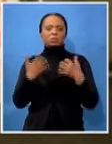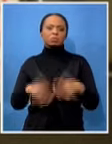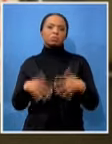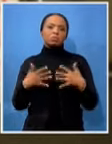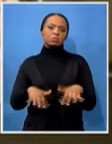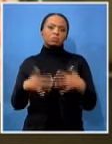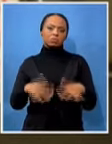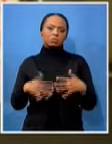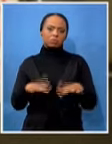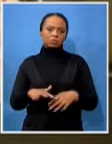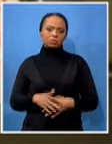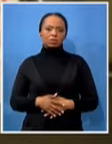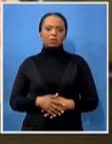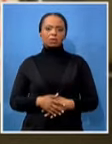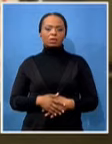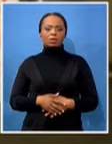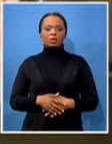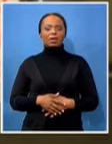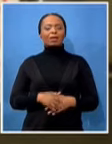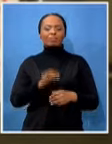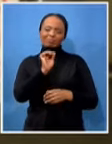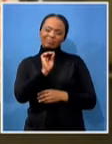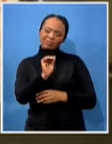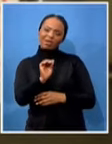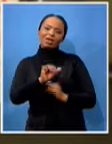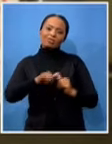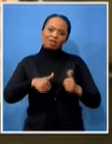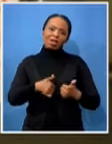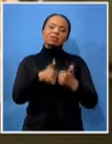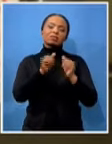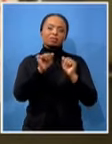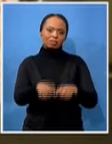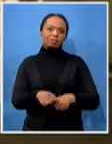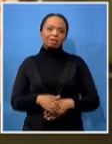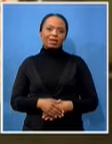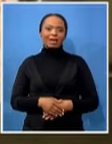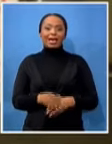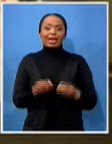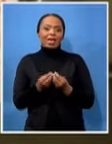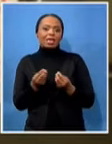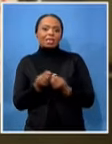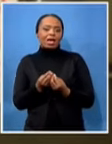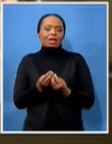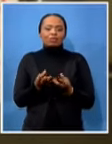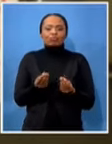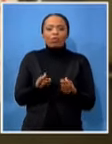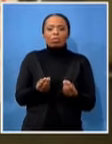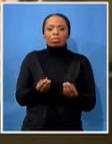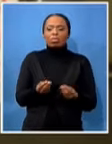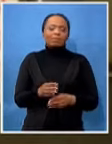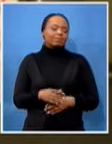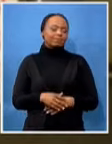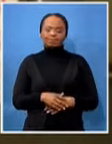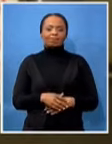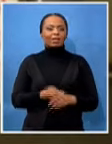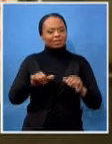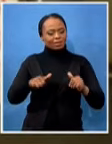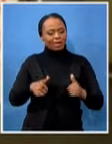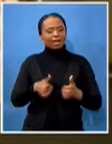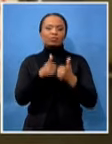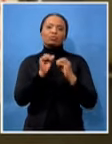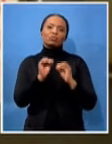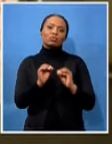must say nothing is smooth. Nothing is smooth, so we just have to continue to respond on real time to